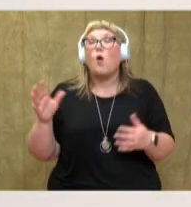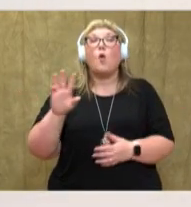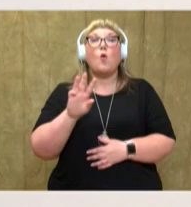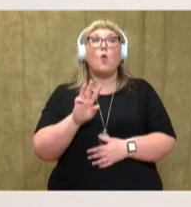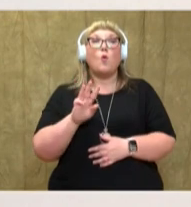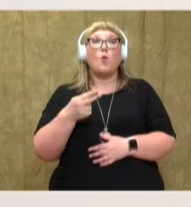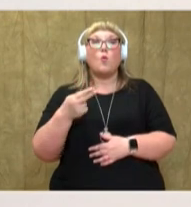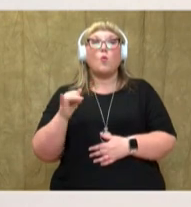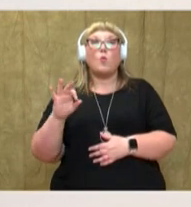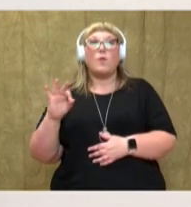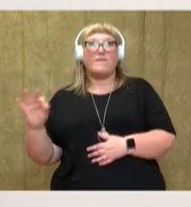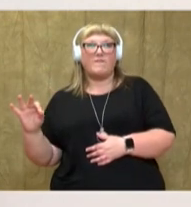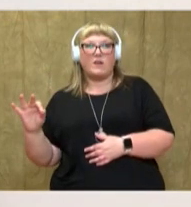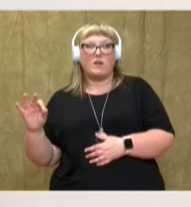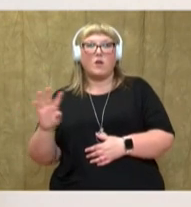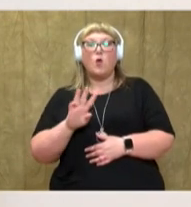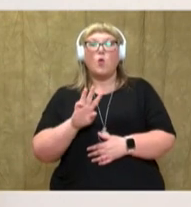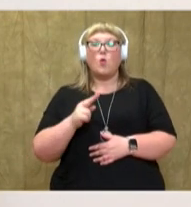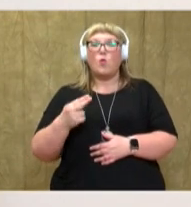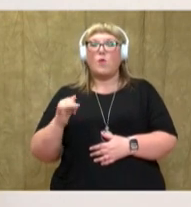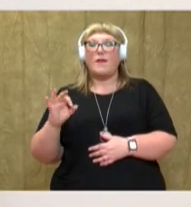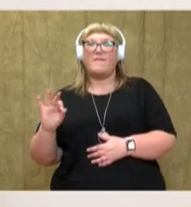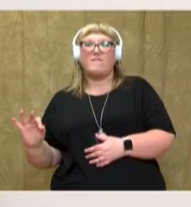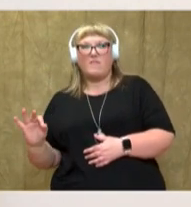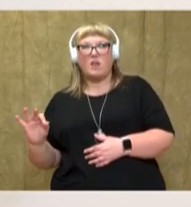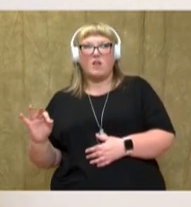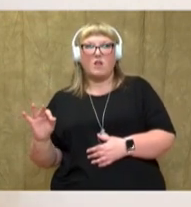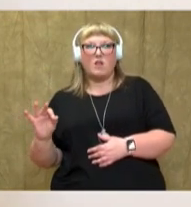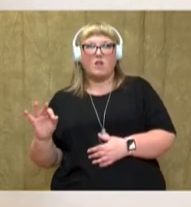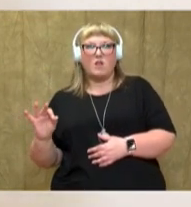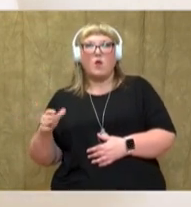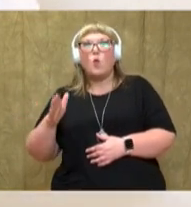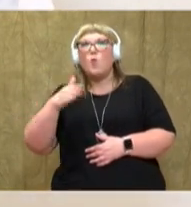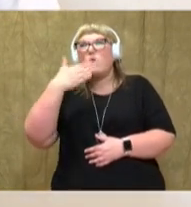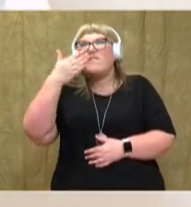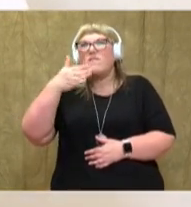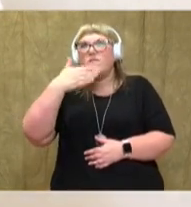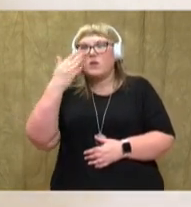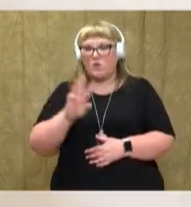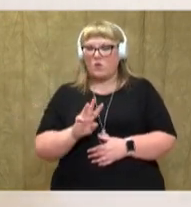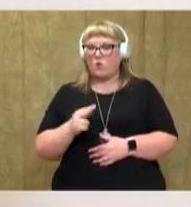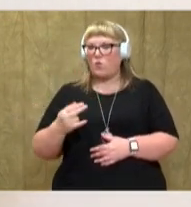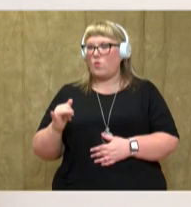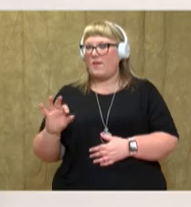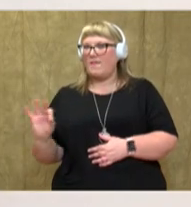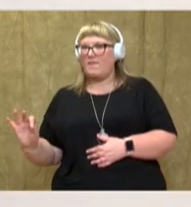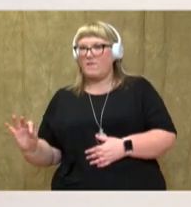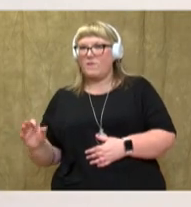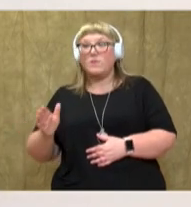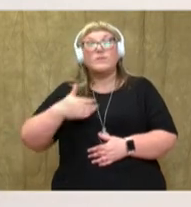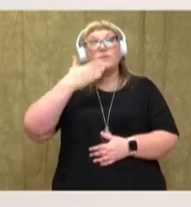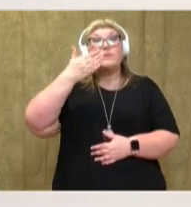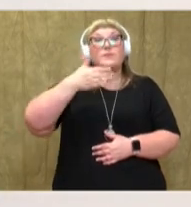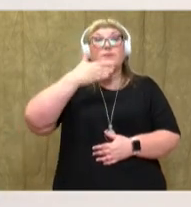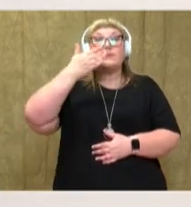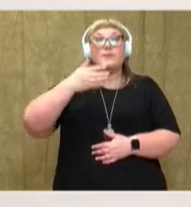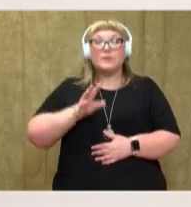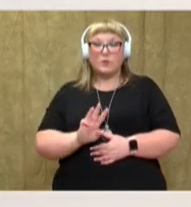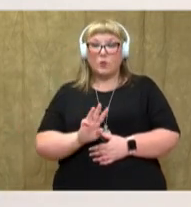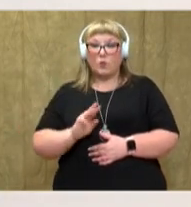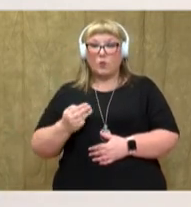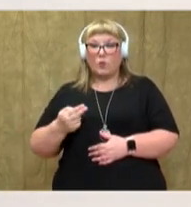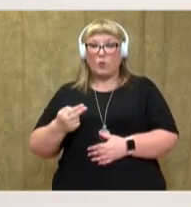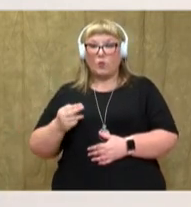Listen very closely. With. With. Very good. Look, I have a whiff of something good in the